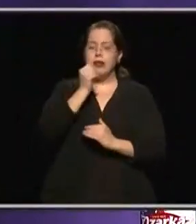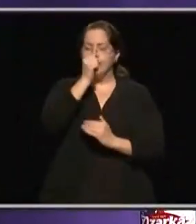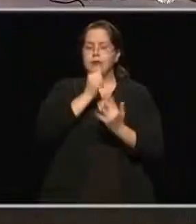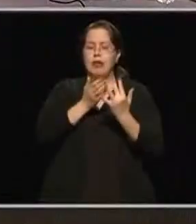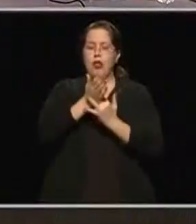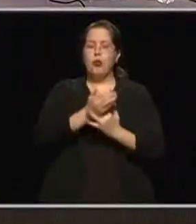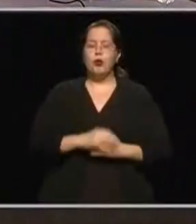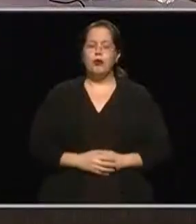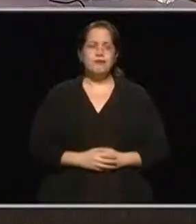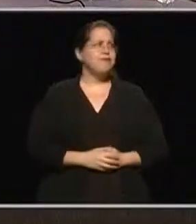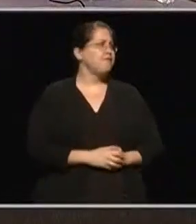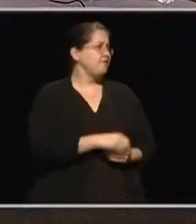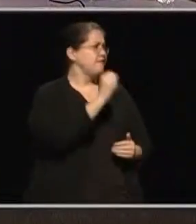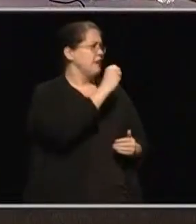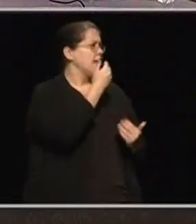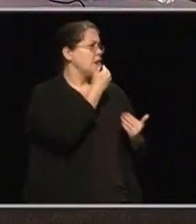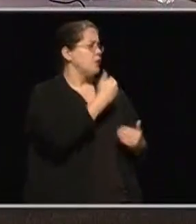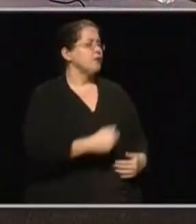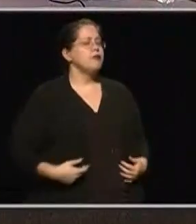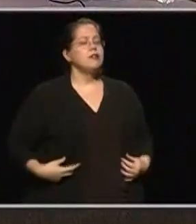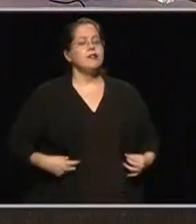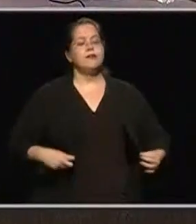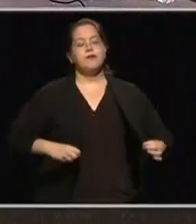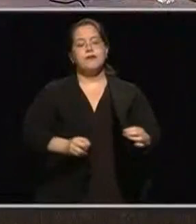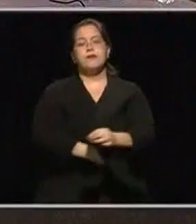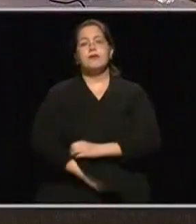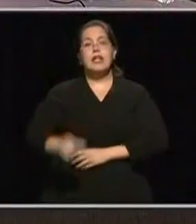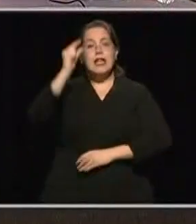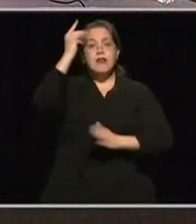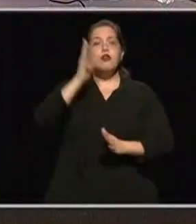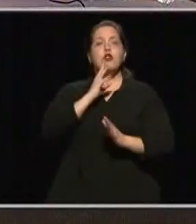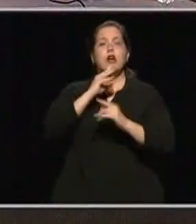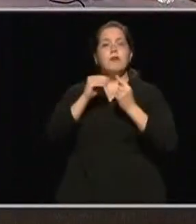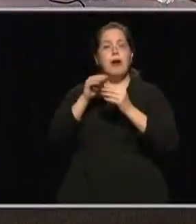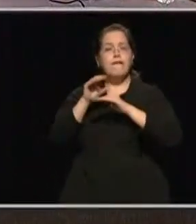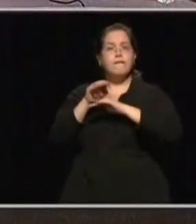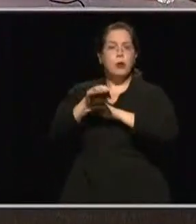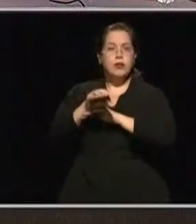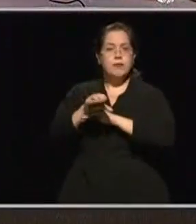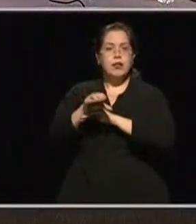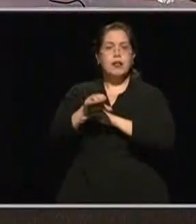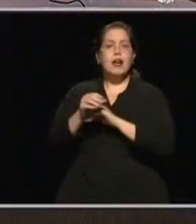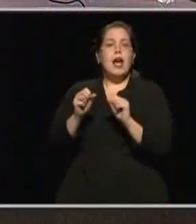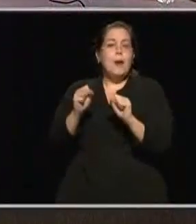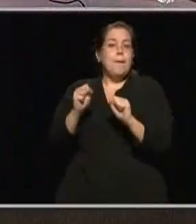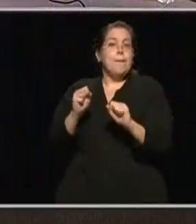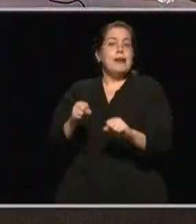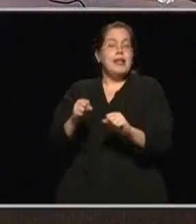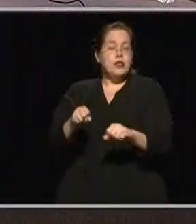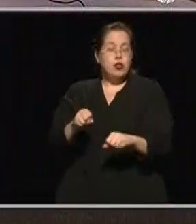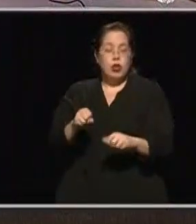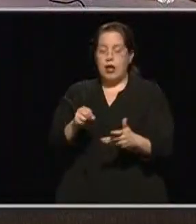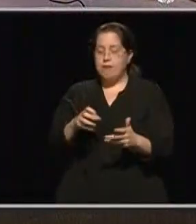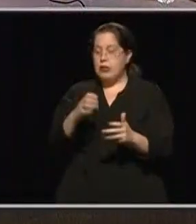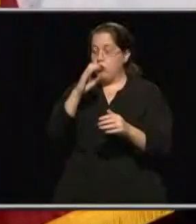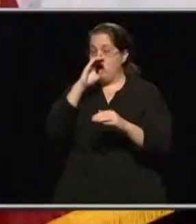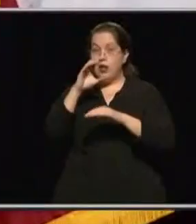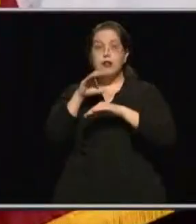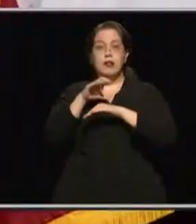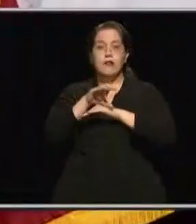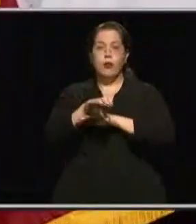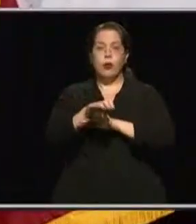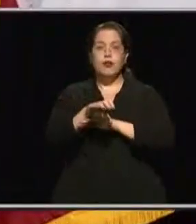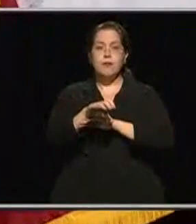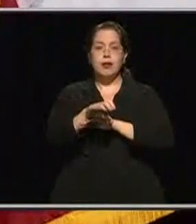this. Thank you, Judge. And the governor did refer to enforcement and potential strict enforcement